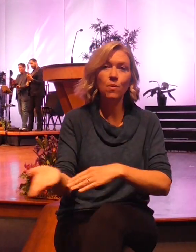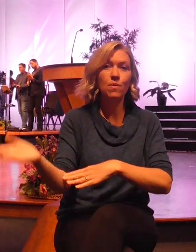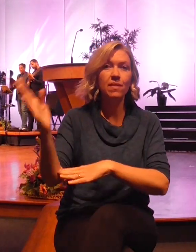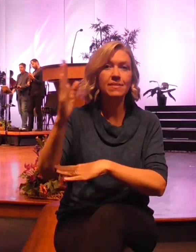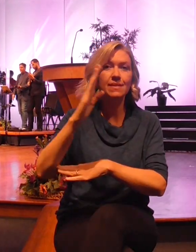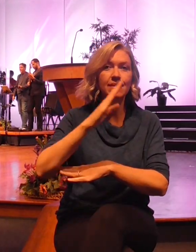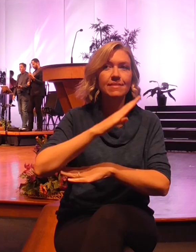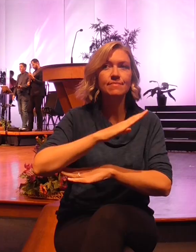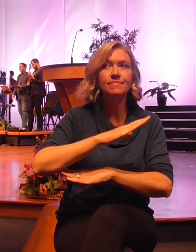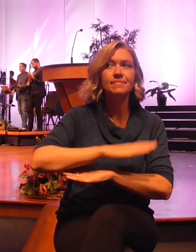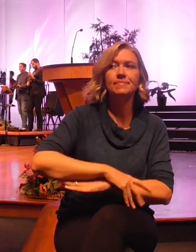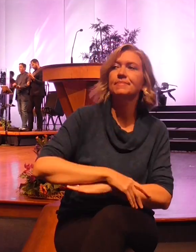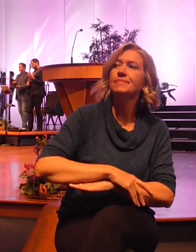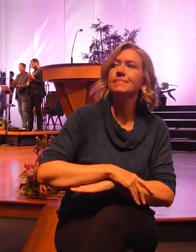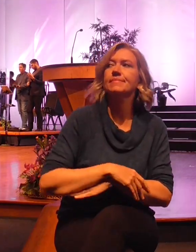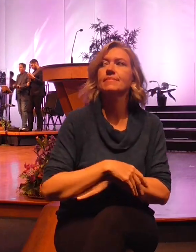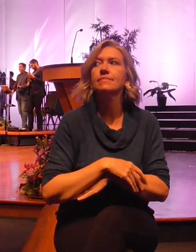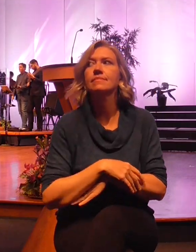day alone.